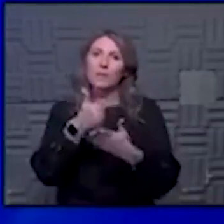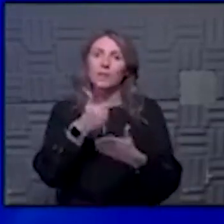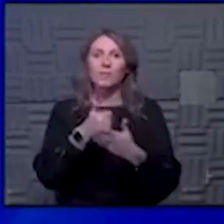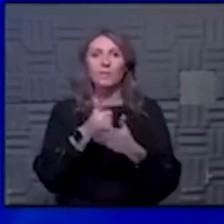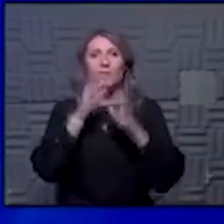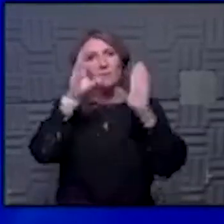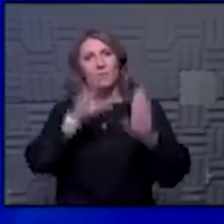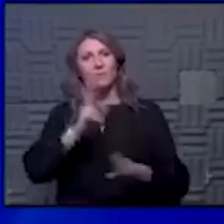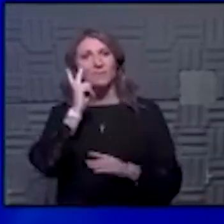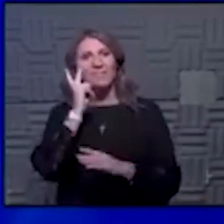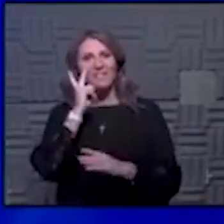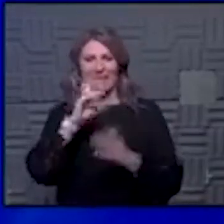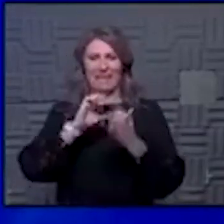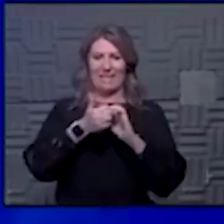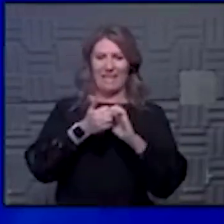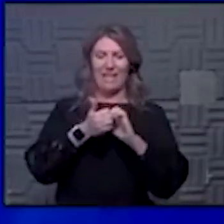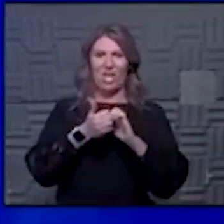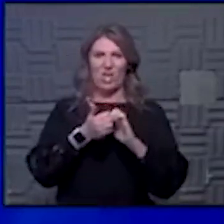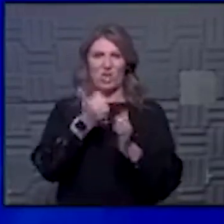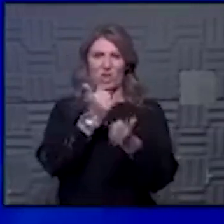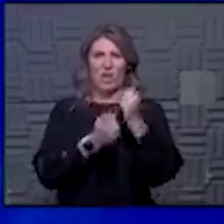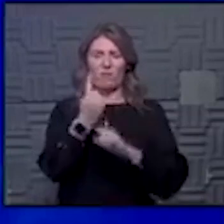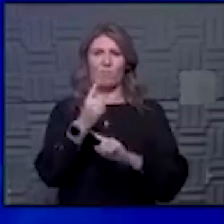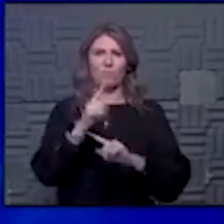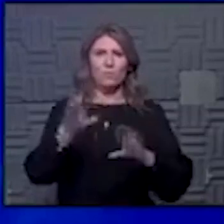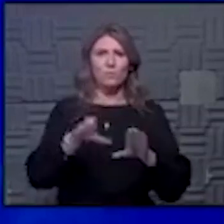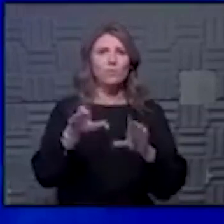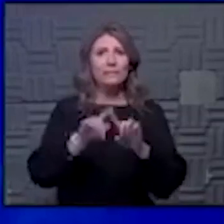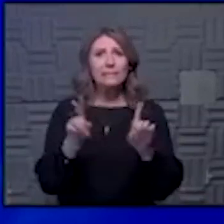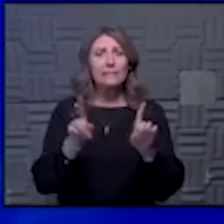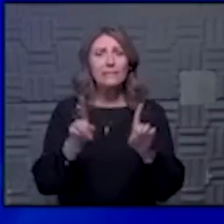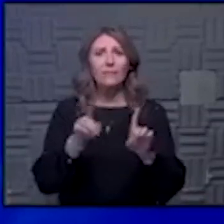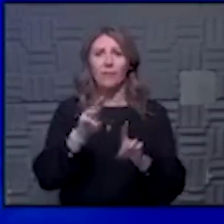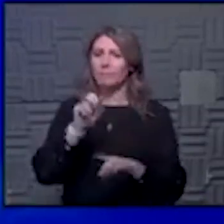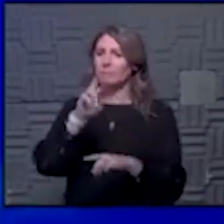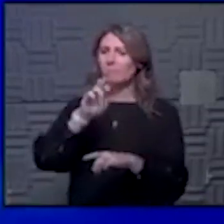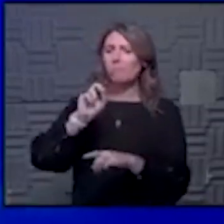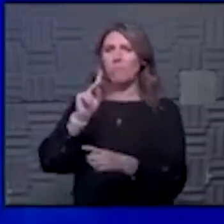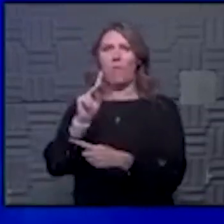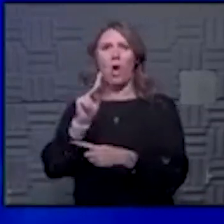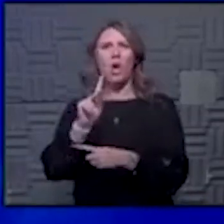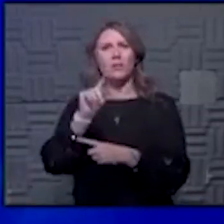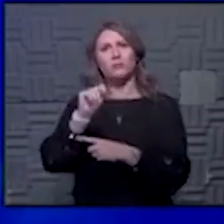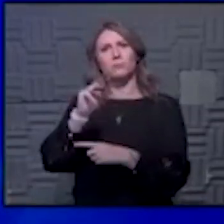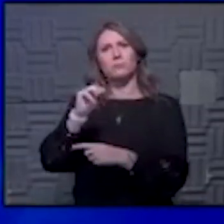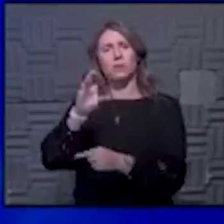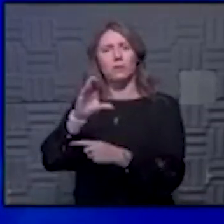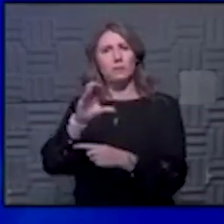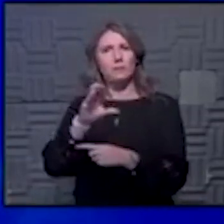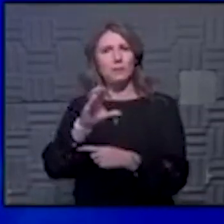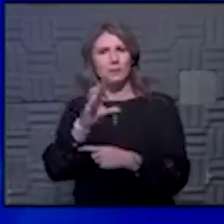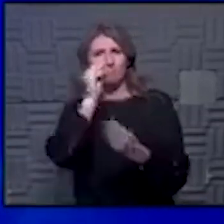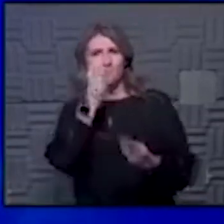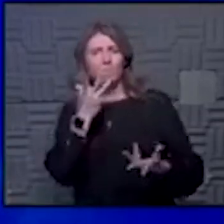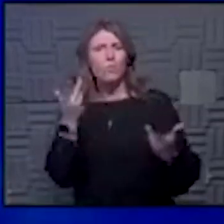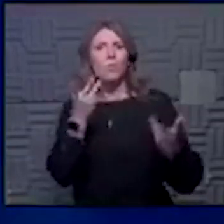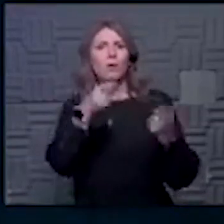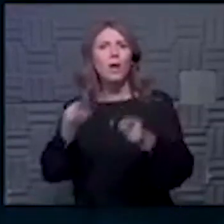the different, how we're all doing differently. And Mark Steele, Truman, talk to us about how things are going at your